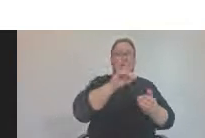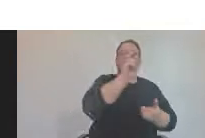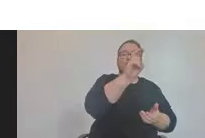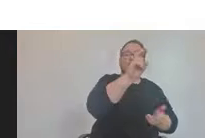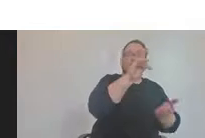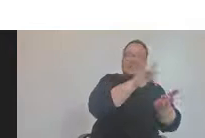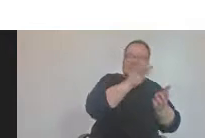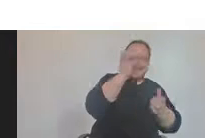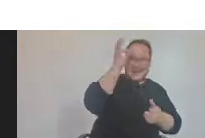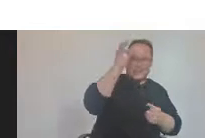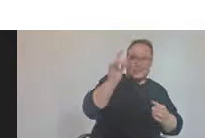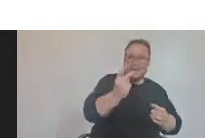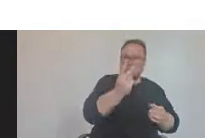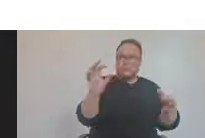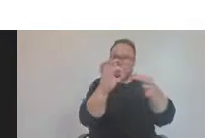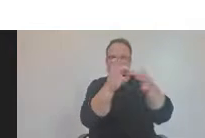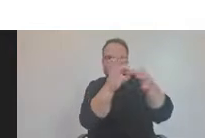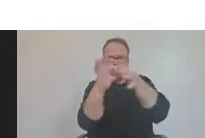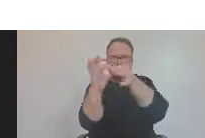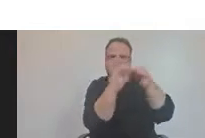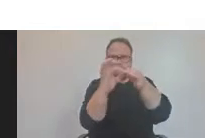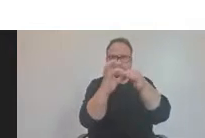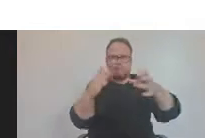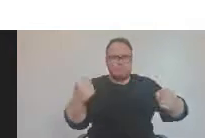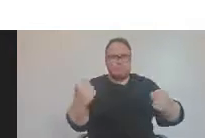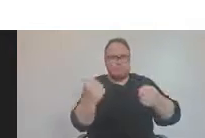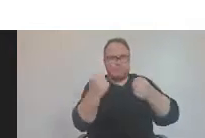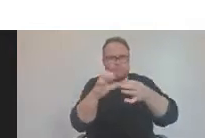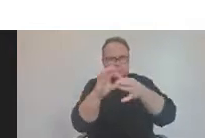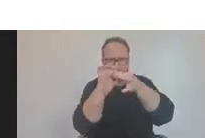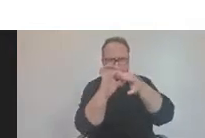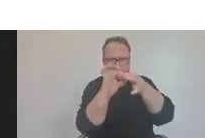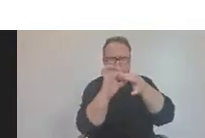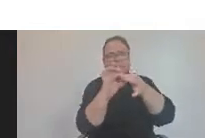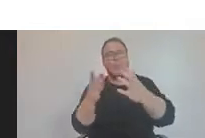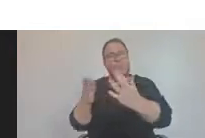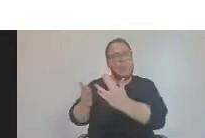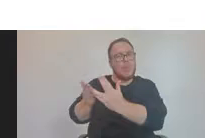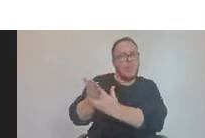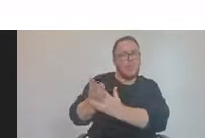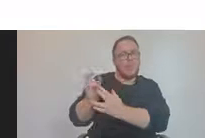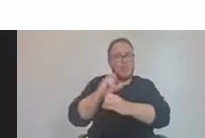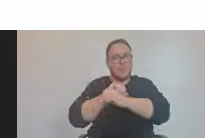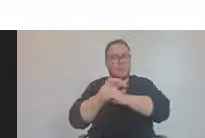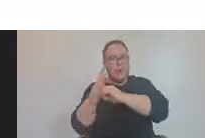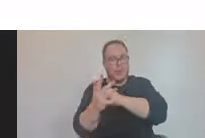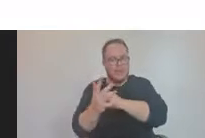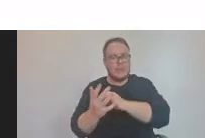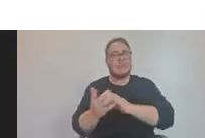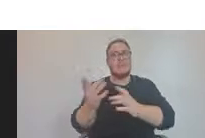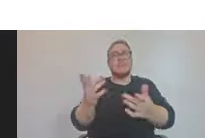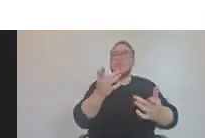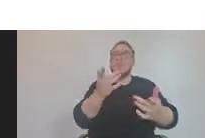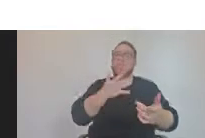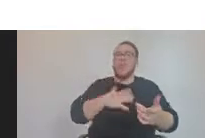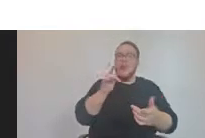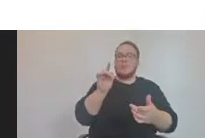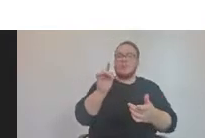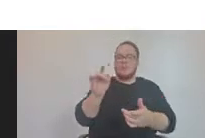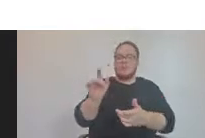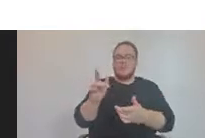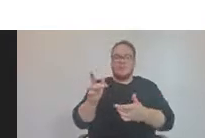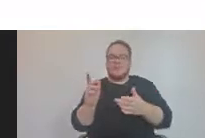have strengthened during our collective response to COVID-19. And we want to embed and further develop effective